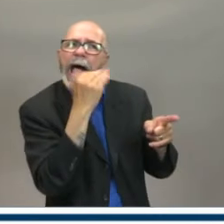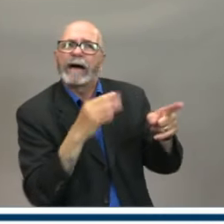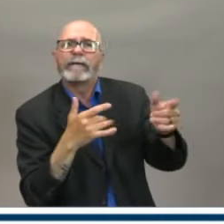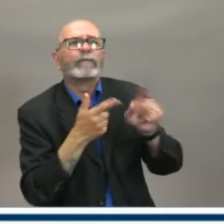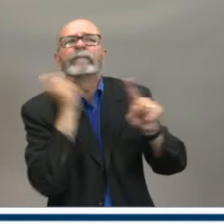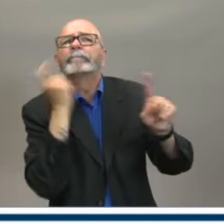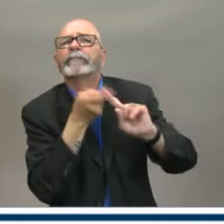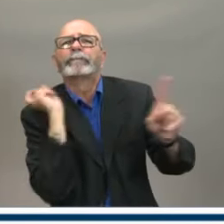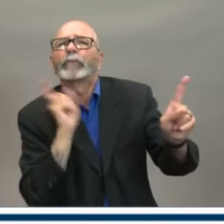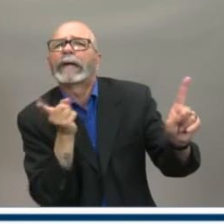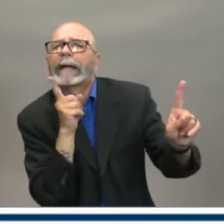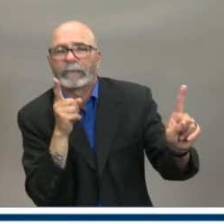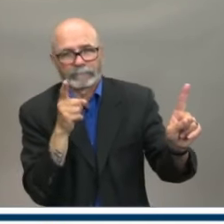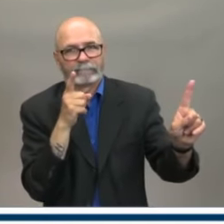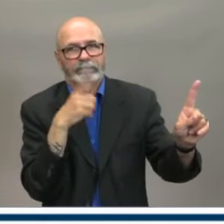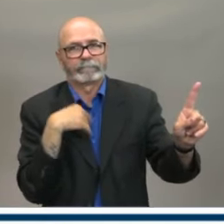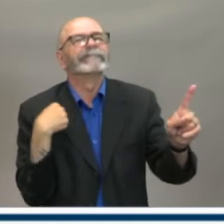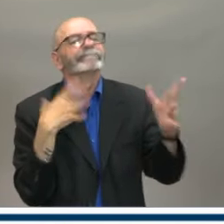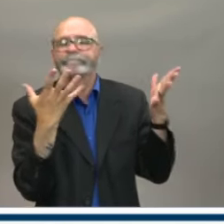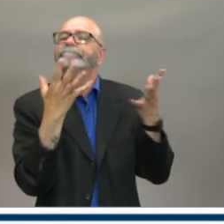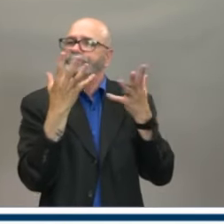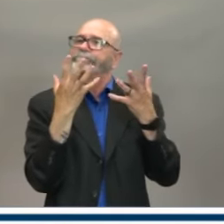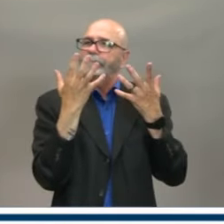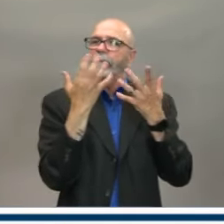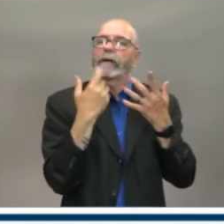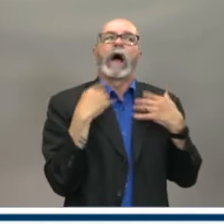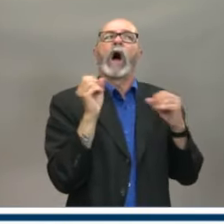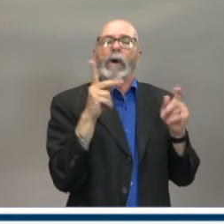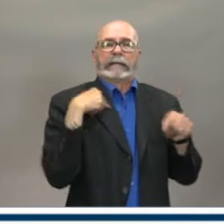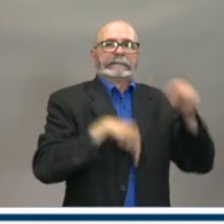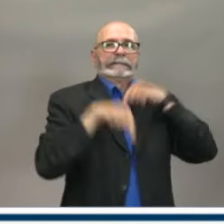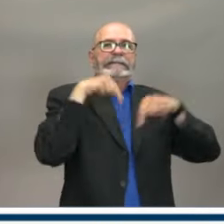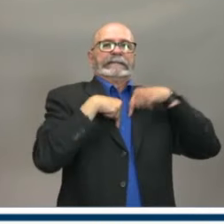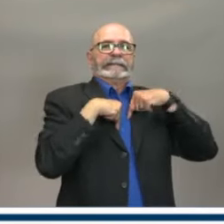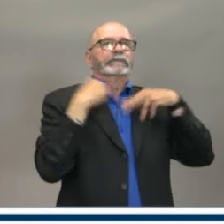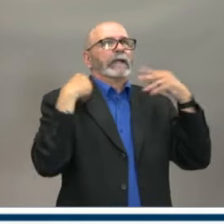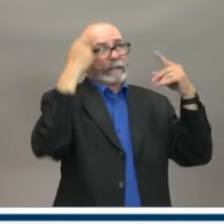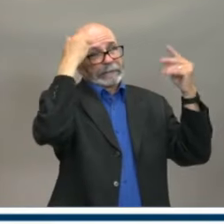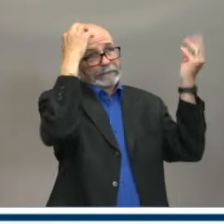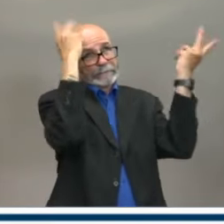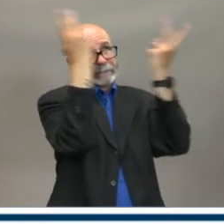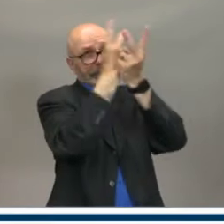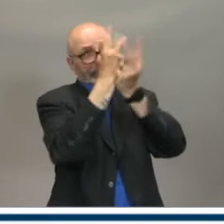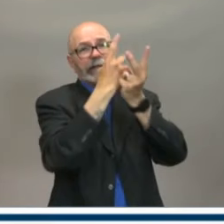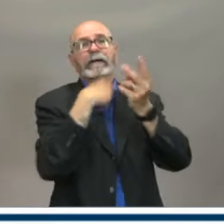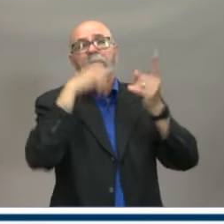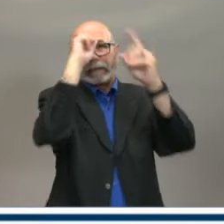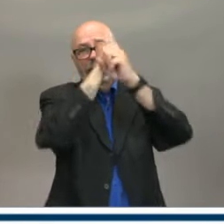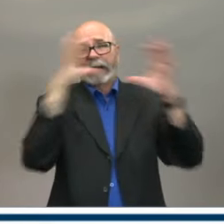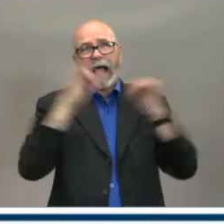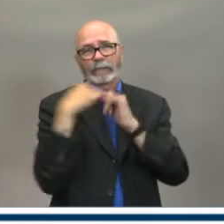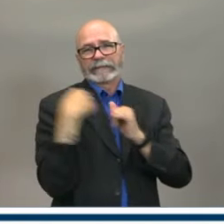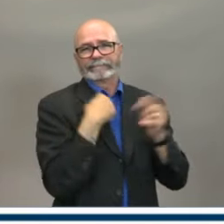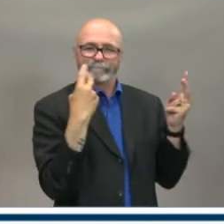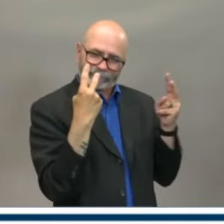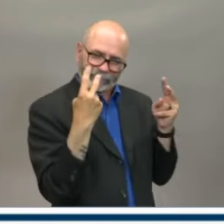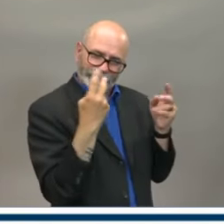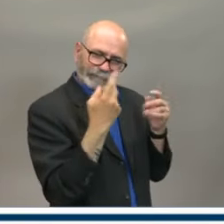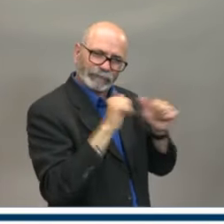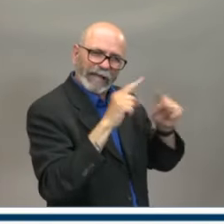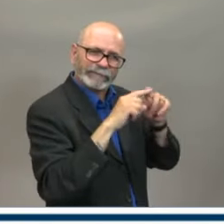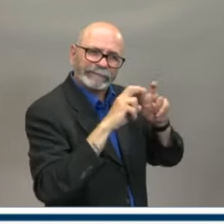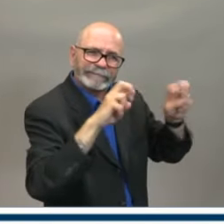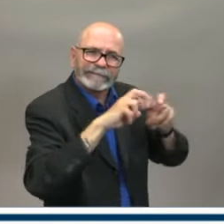cases gives us the reassurance that we have the appropriate infection control steps in measures in place. It's